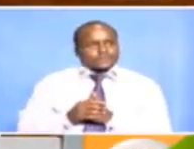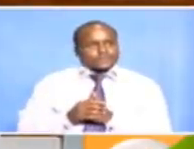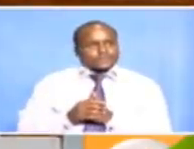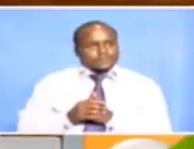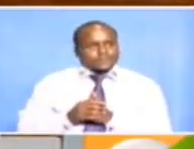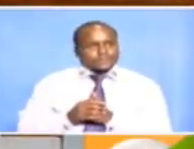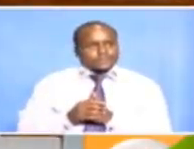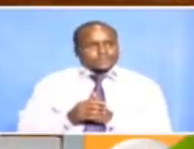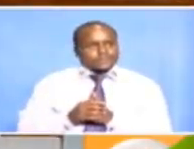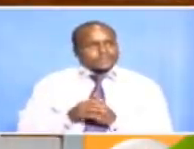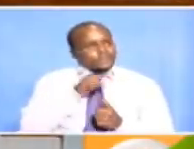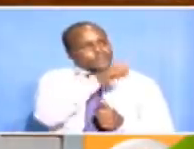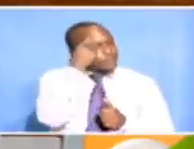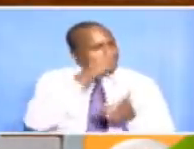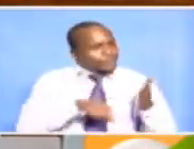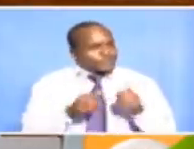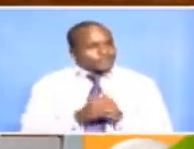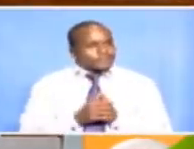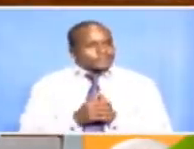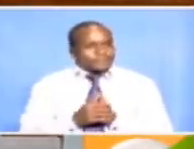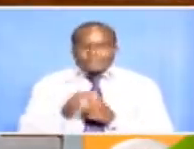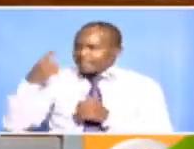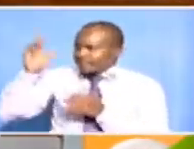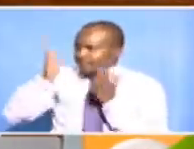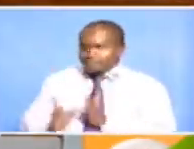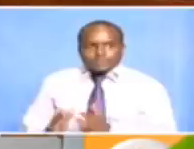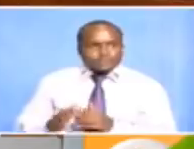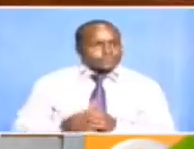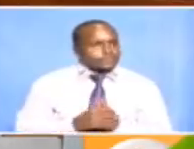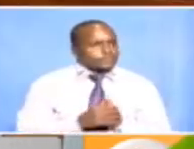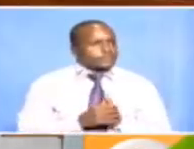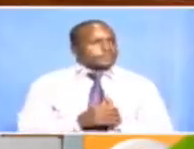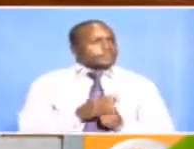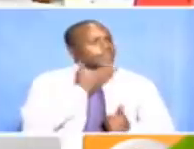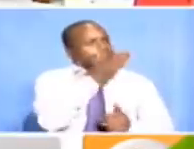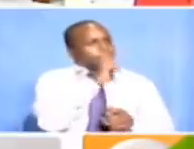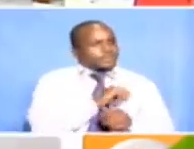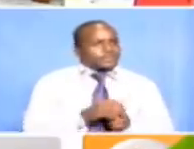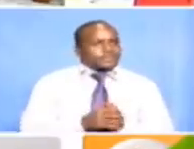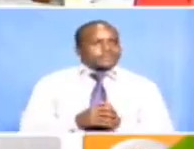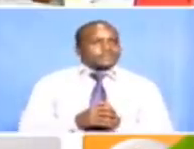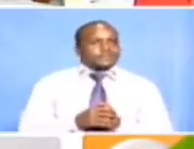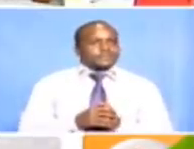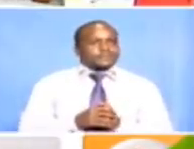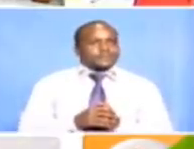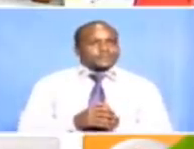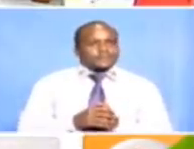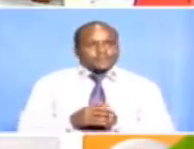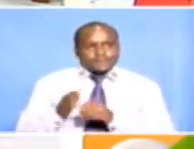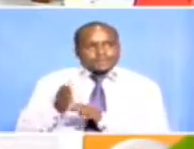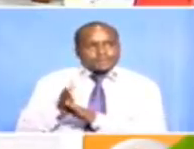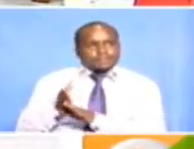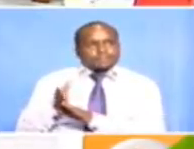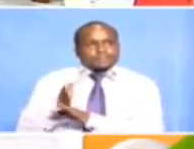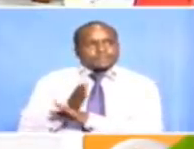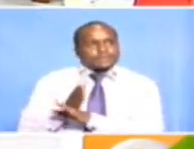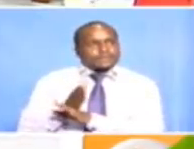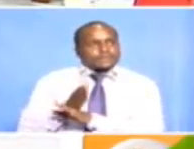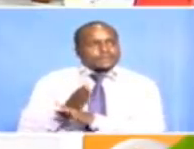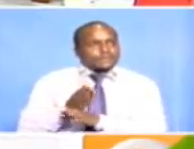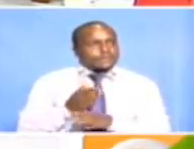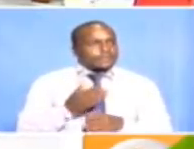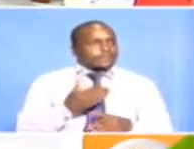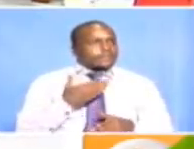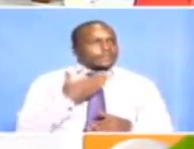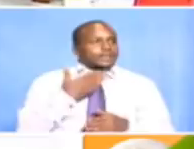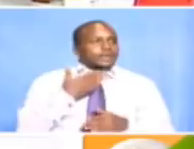What do you think I'm waiting for? The right person, I'm sure. Yes. That is the answer. Remember you had suggested Miguna. I don't want Nairobi